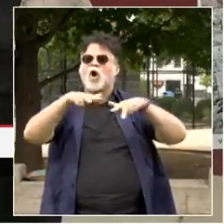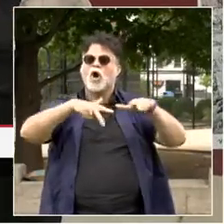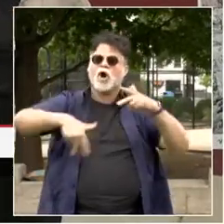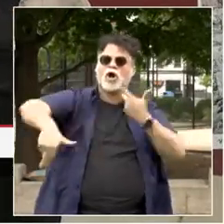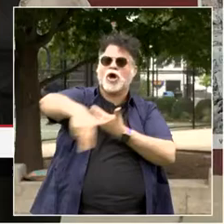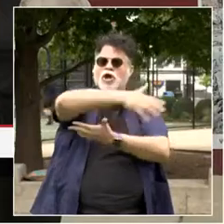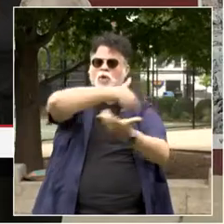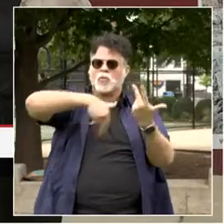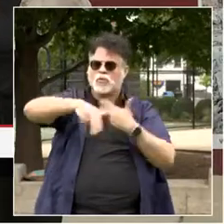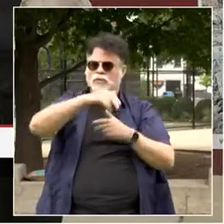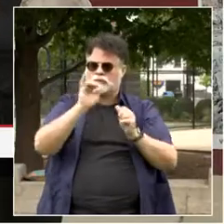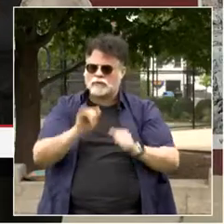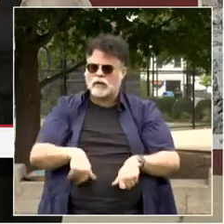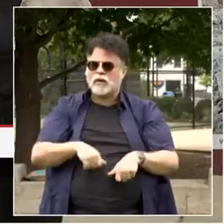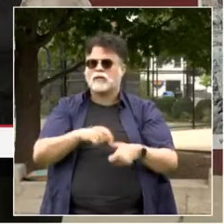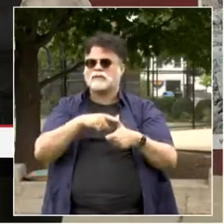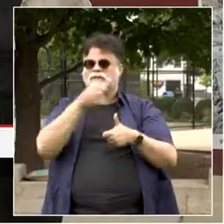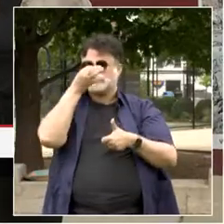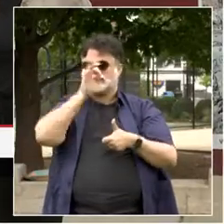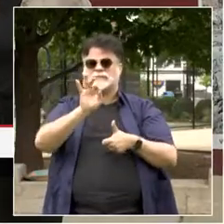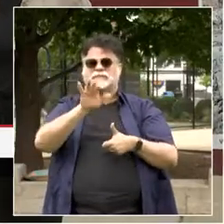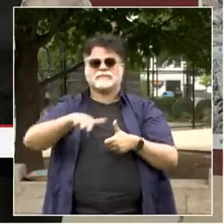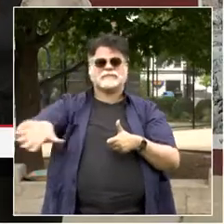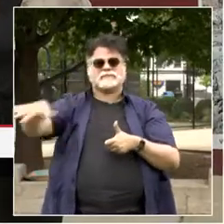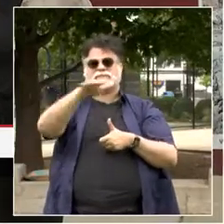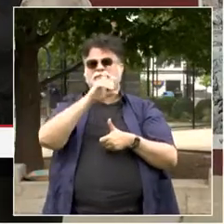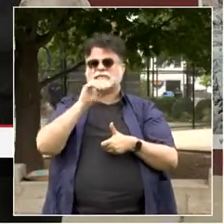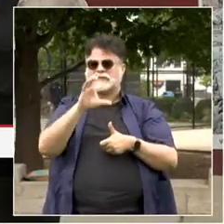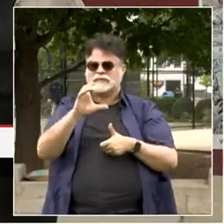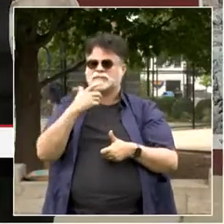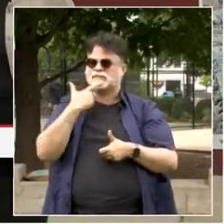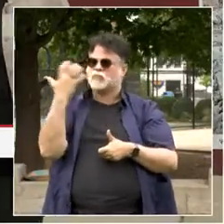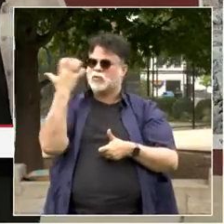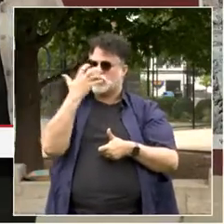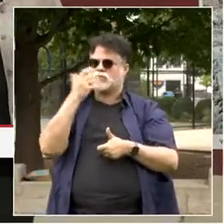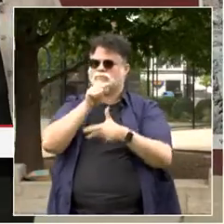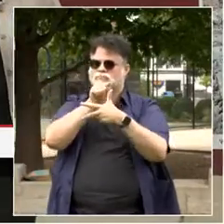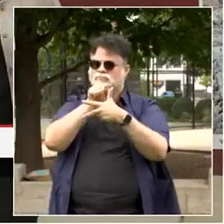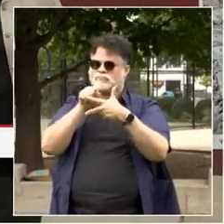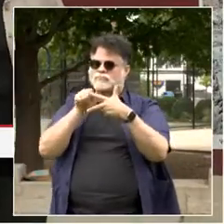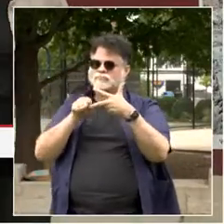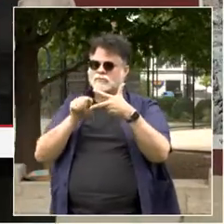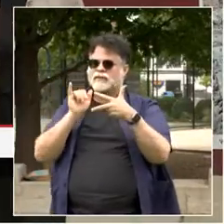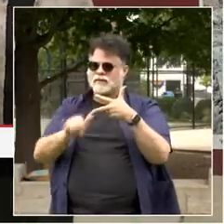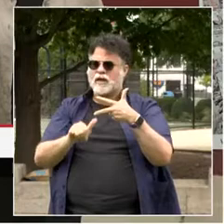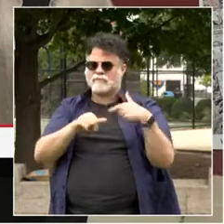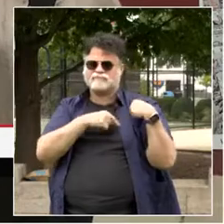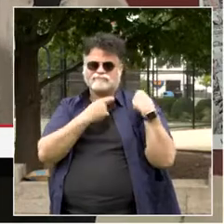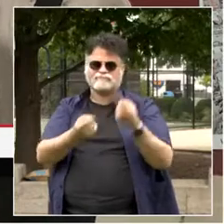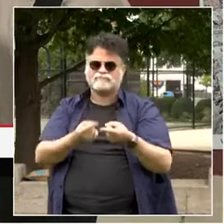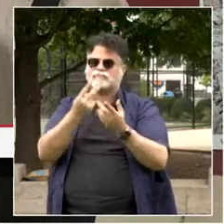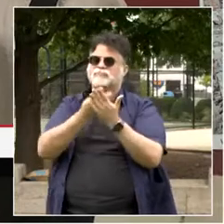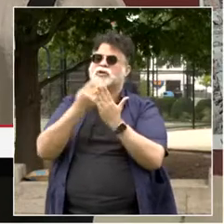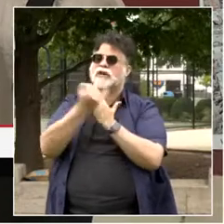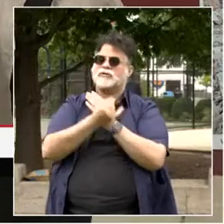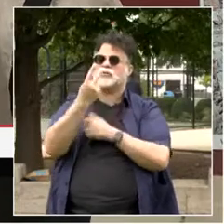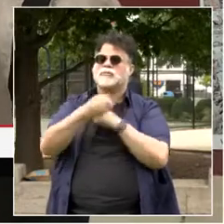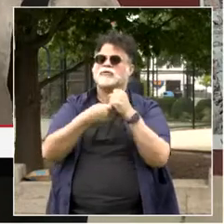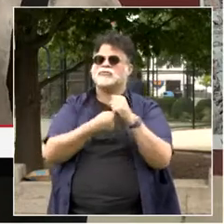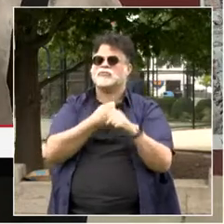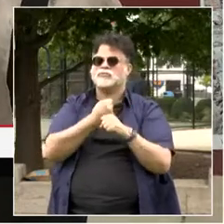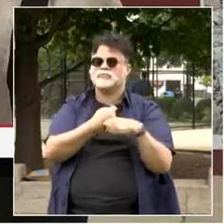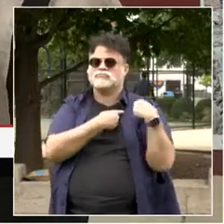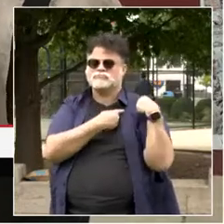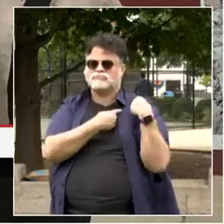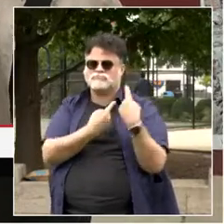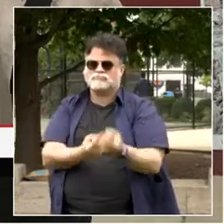neighborhoods such as this is what has been able to give us the edge for 2 years in a row. And as neighbors know, Stead Park is well used